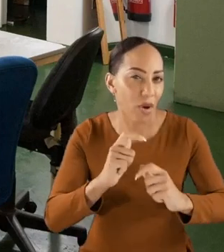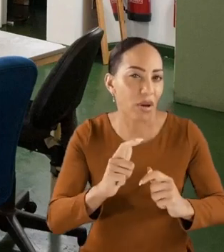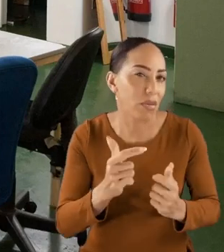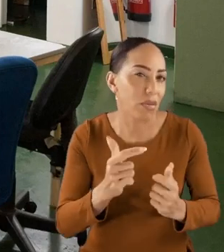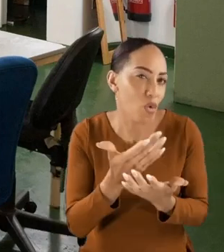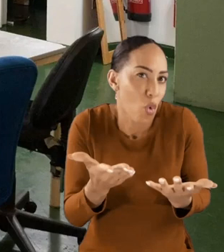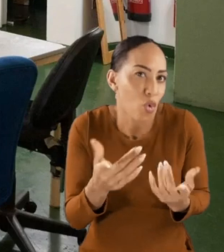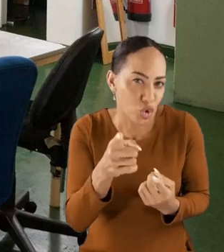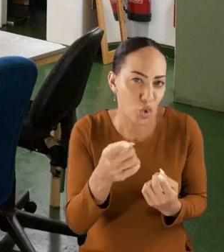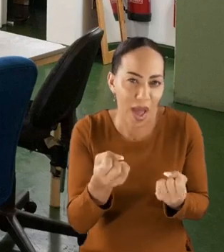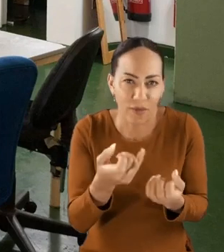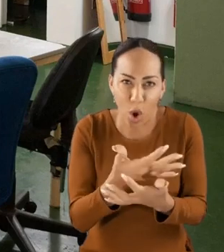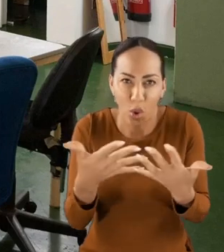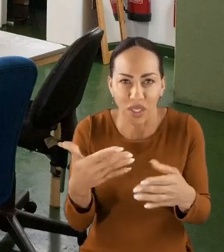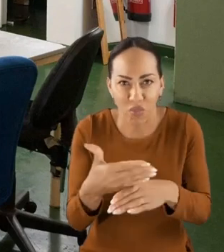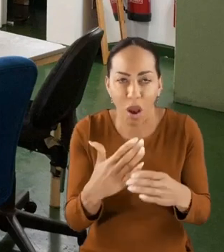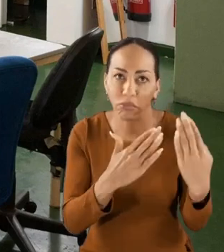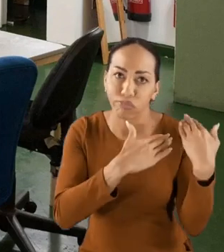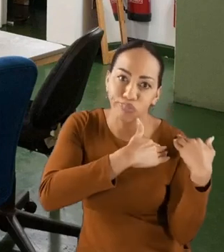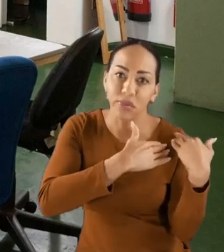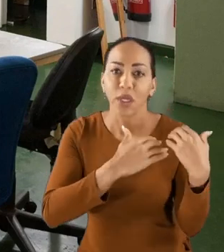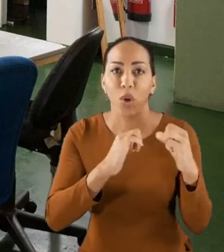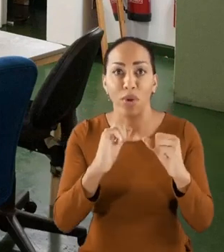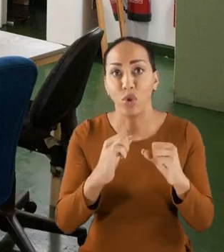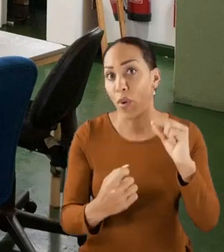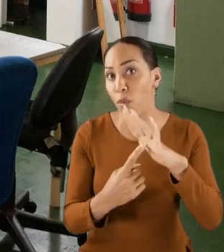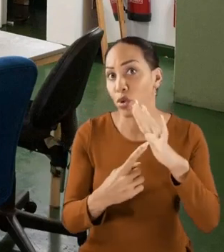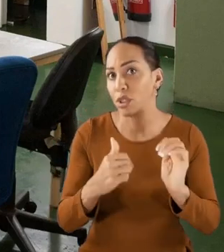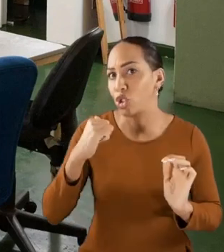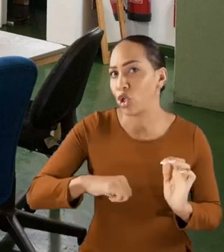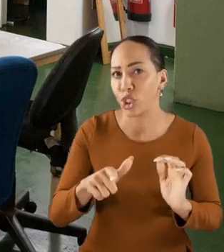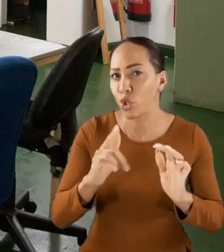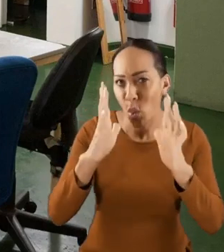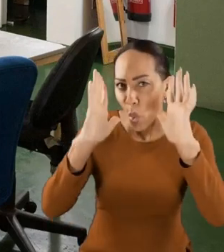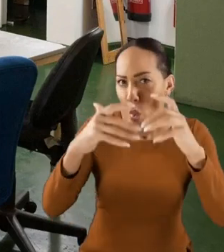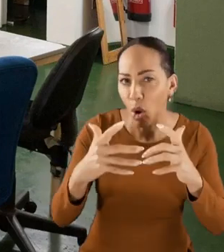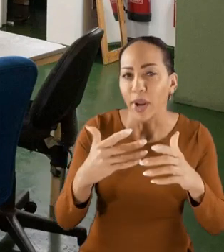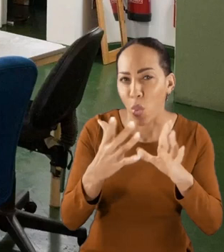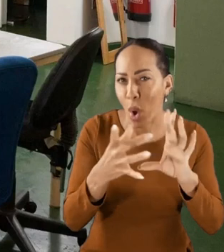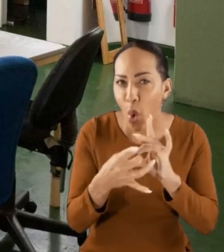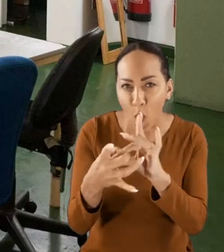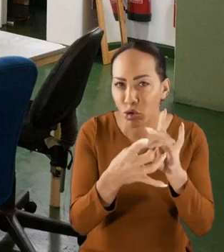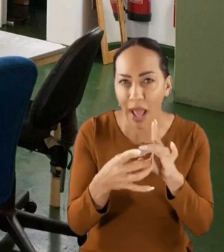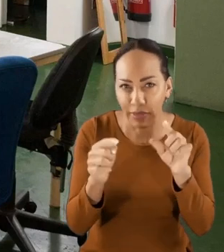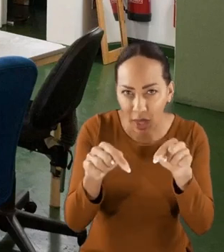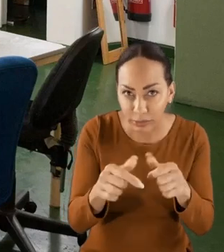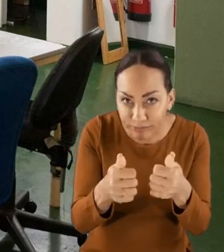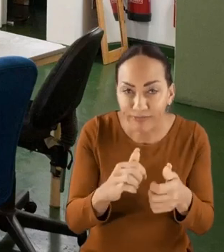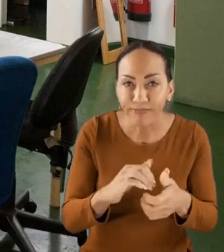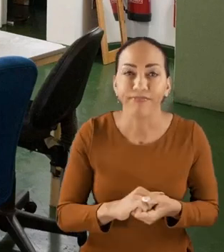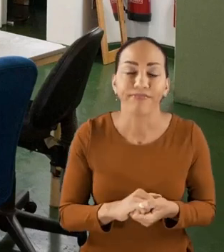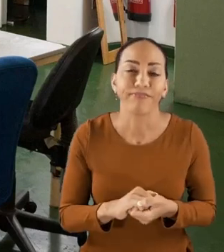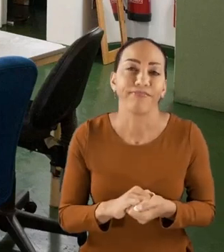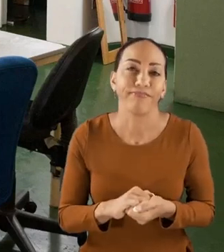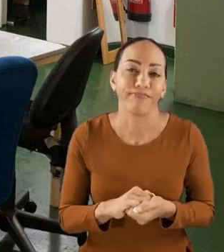let's just go with it. And of course, you've got a lot coming on with the potential surgery. So don't worry, we'll work around all those